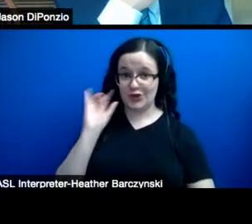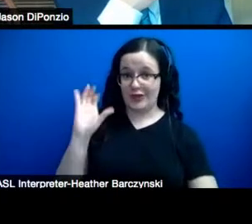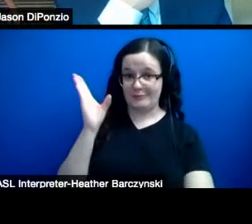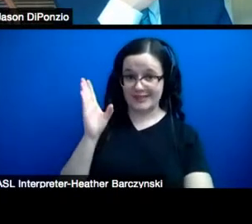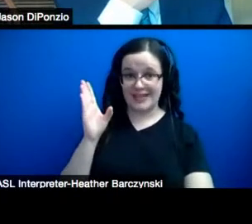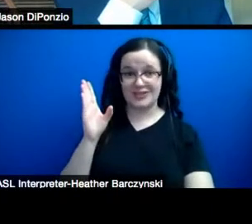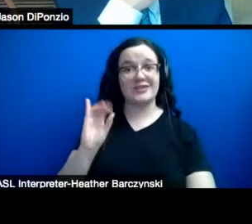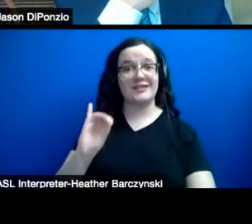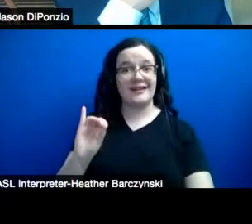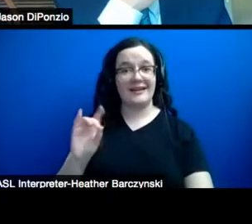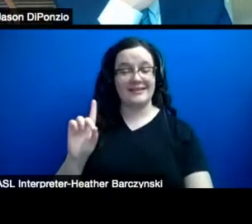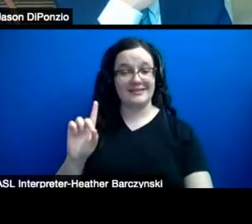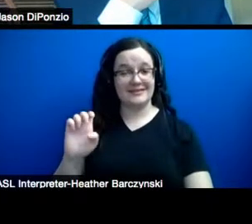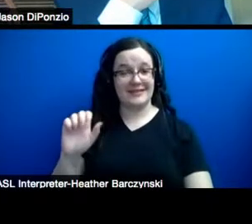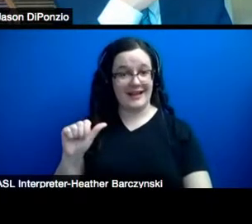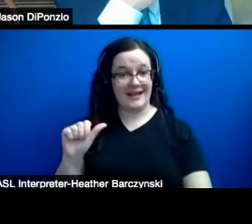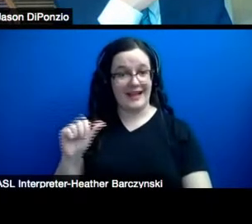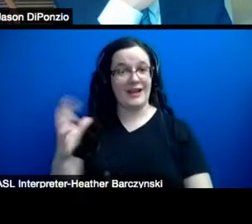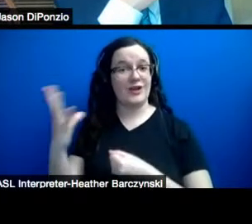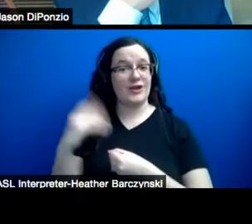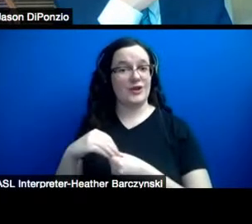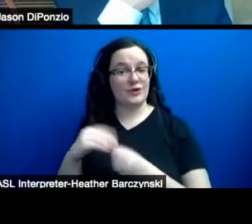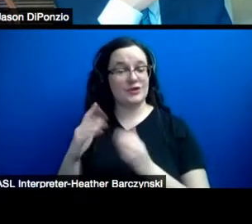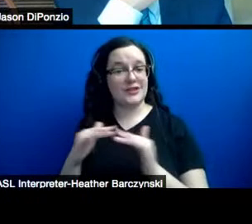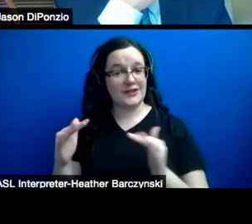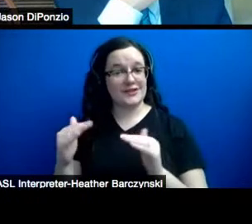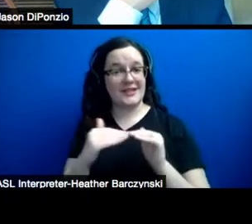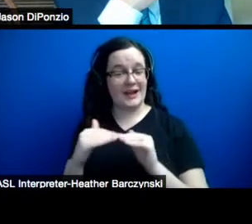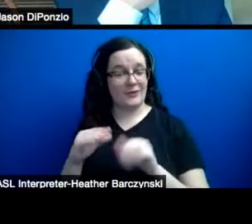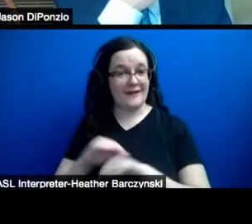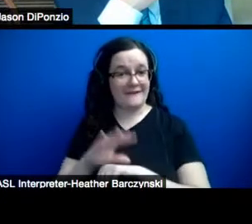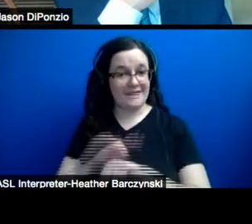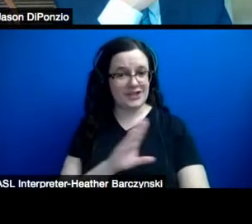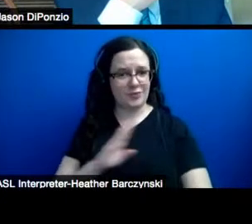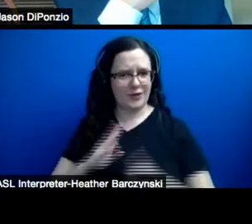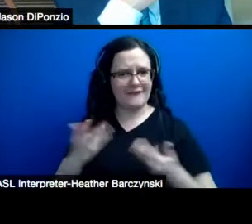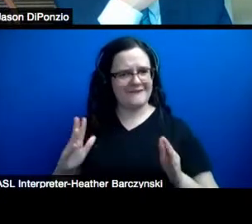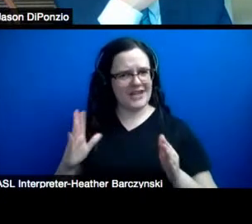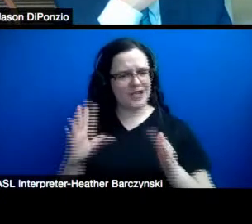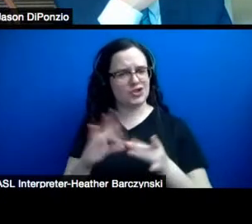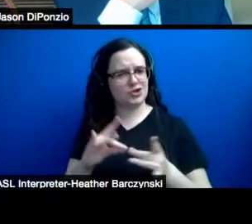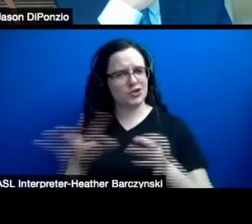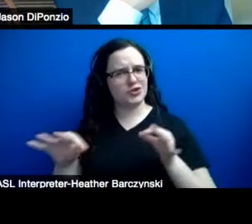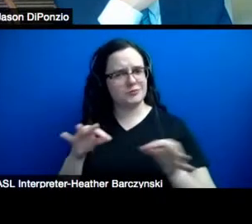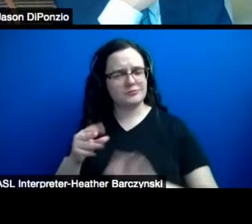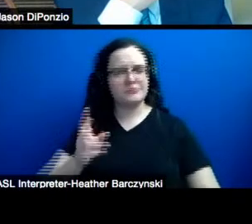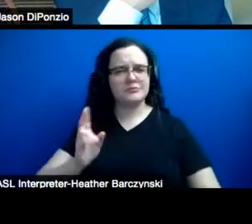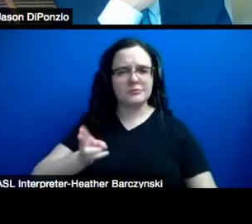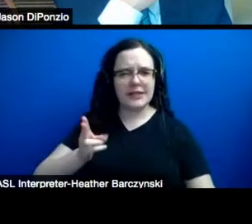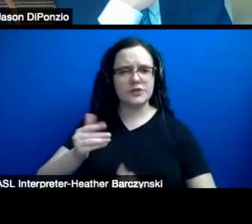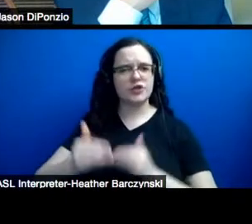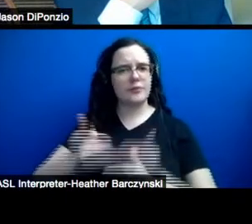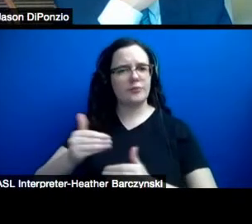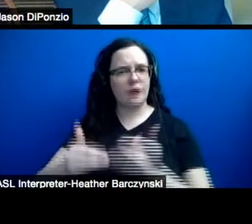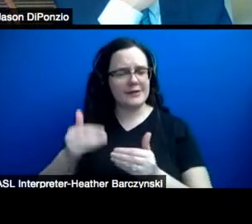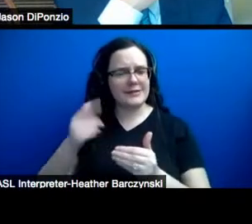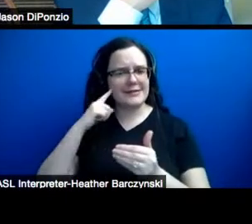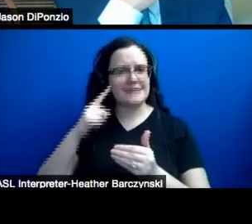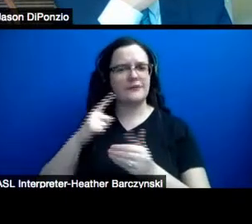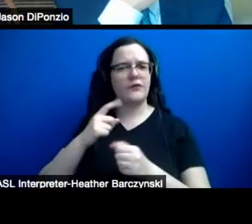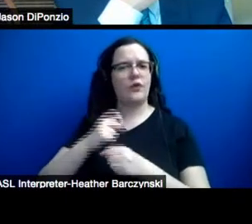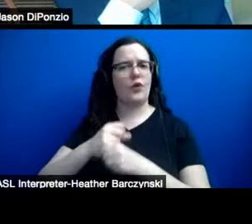Board gave us a brief overview of the history and process. to create the